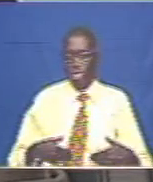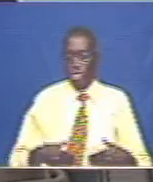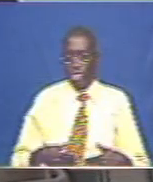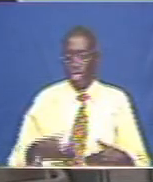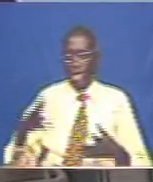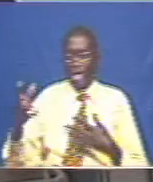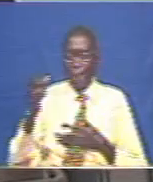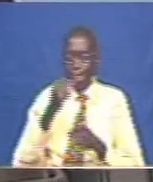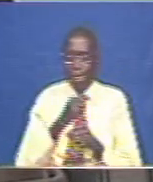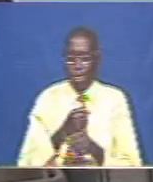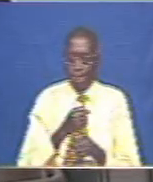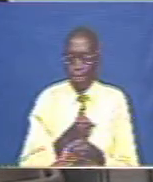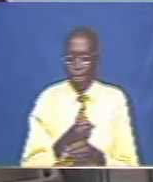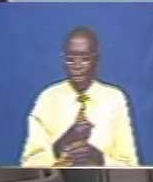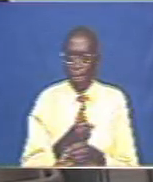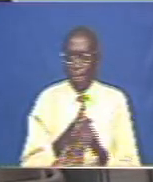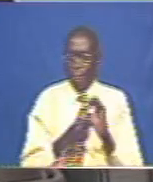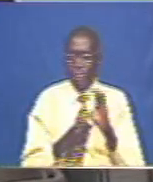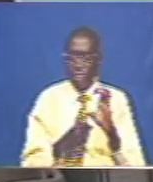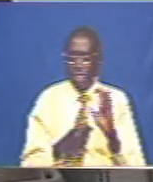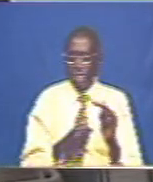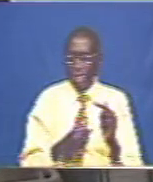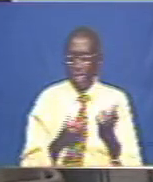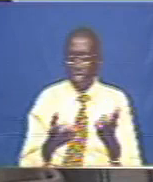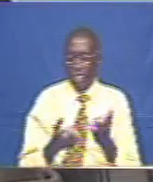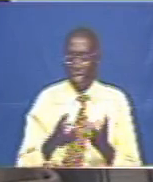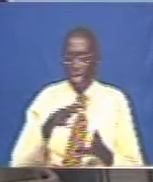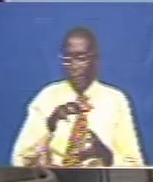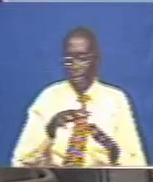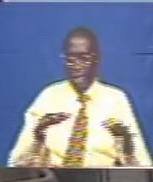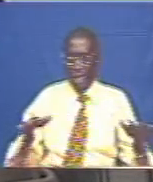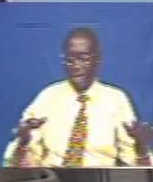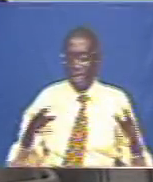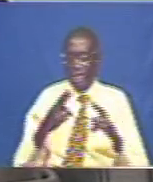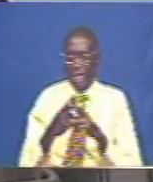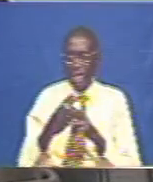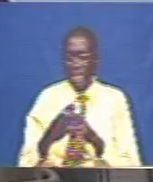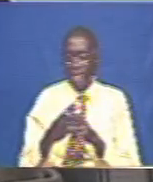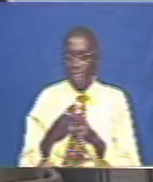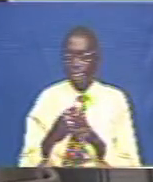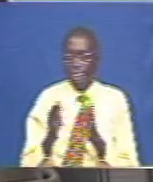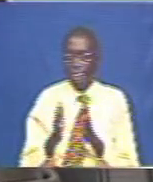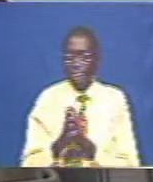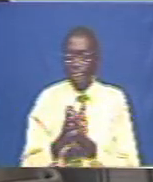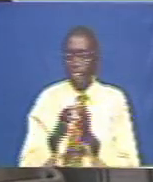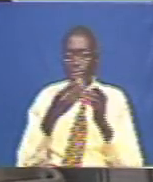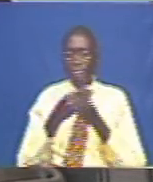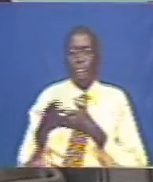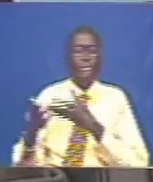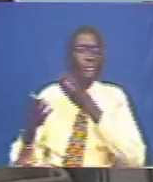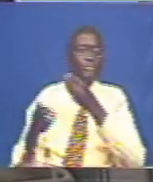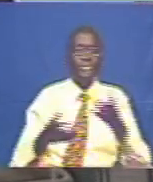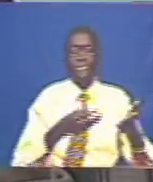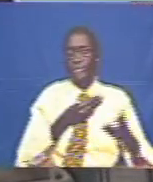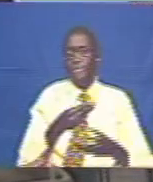employment for our ICT needs, marketing, branding, and the distribution of our products.